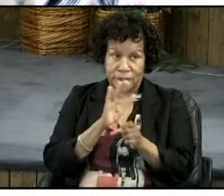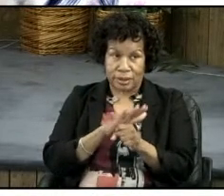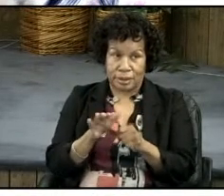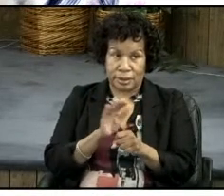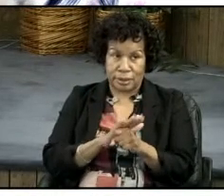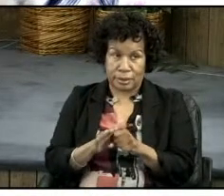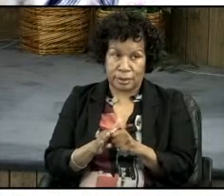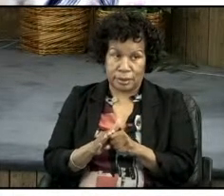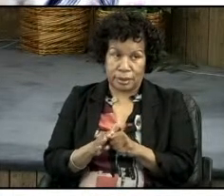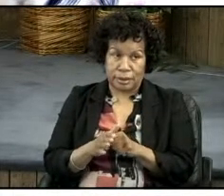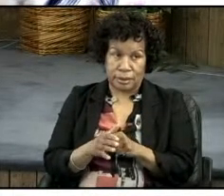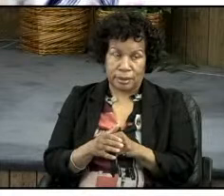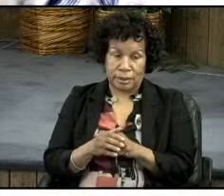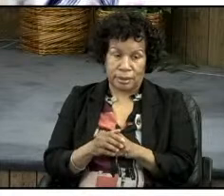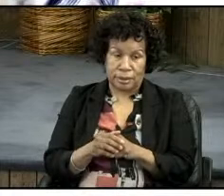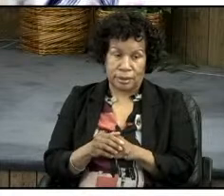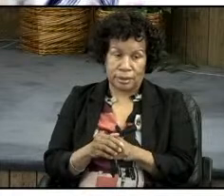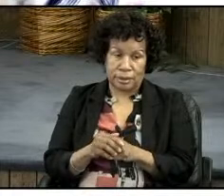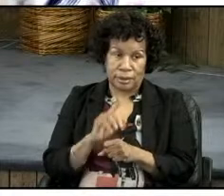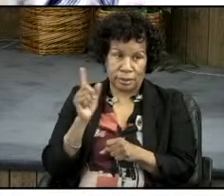Did I repent? Let me see.